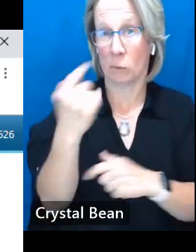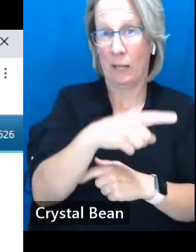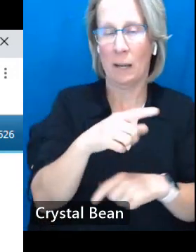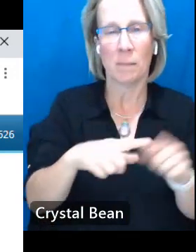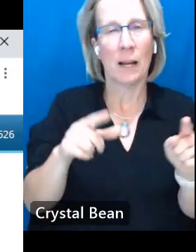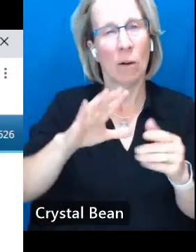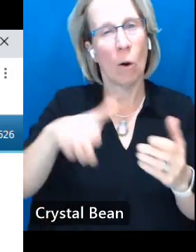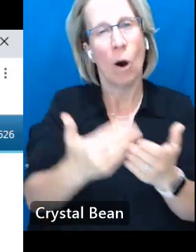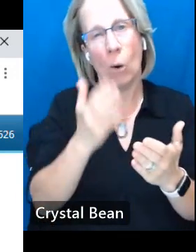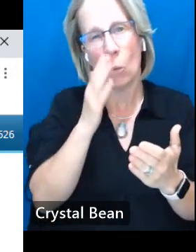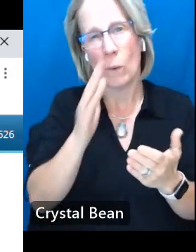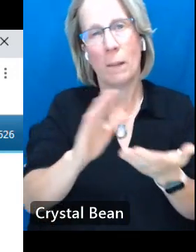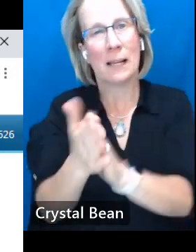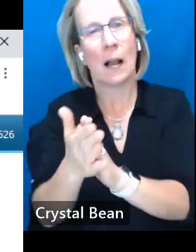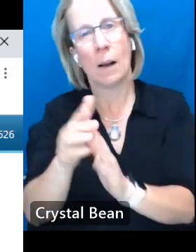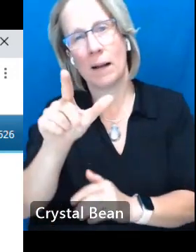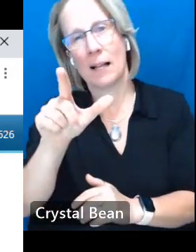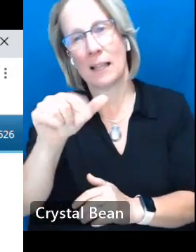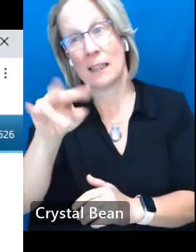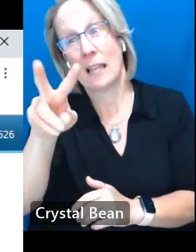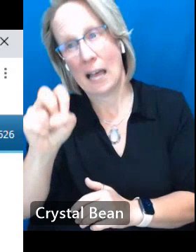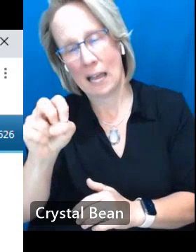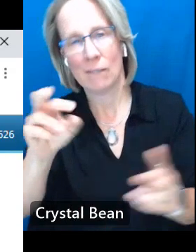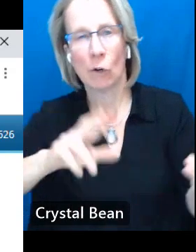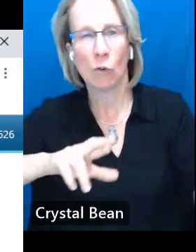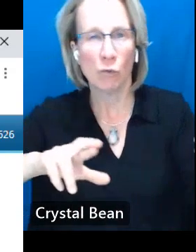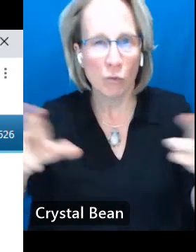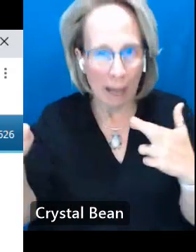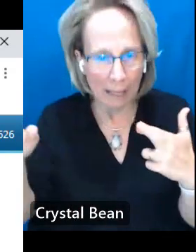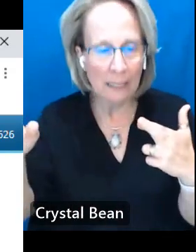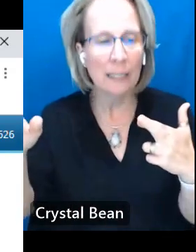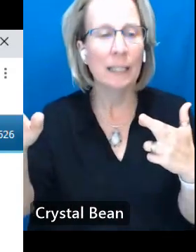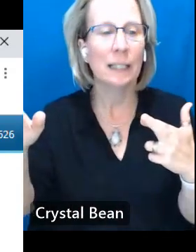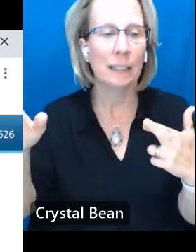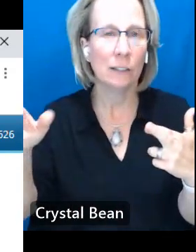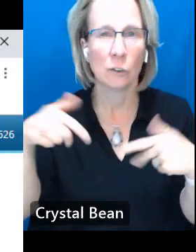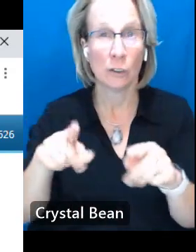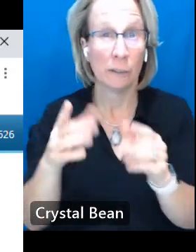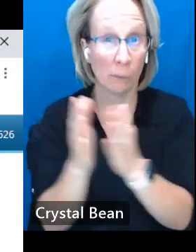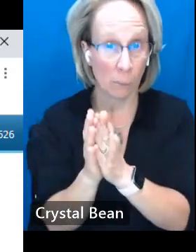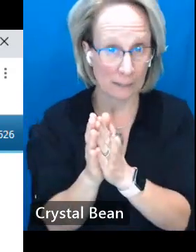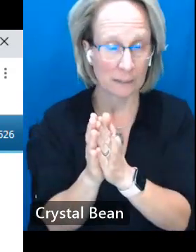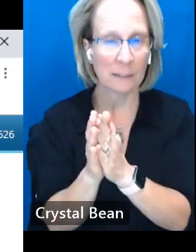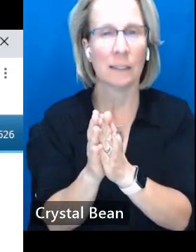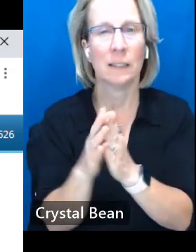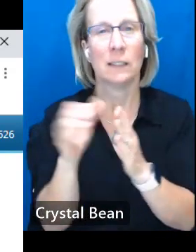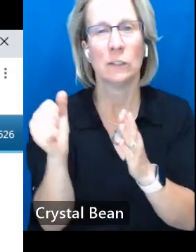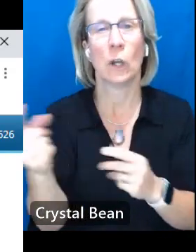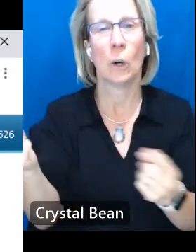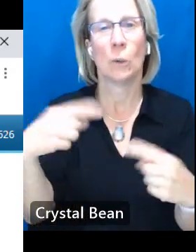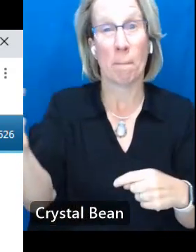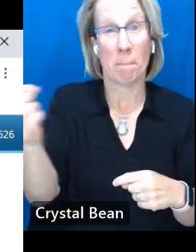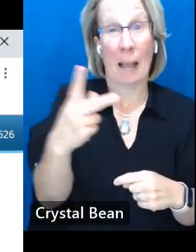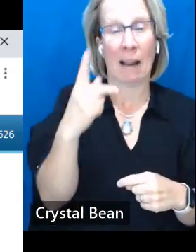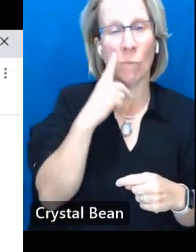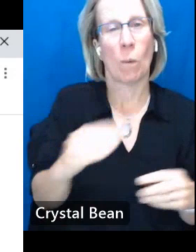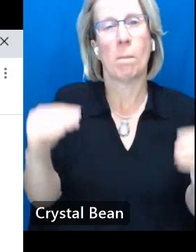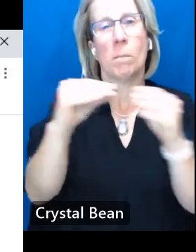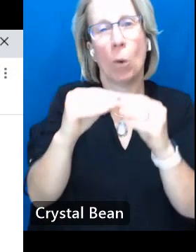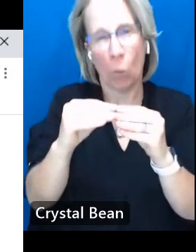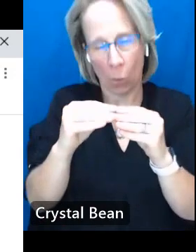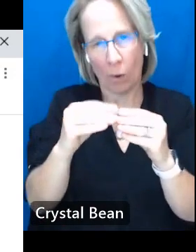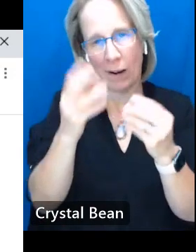go when we do request training. So come back for much more details on that.